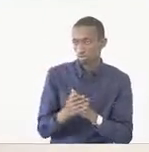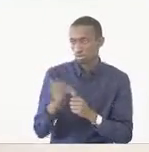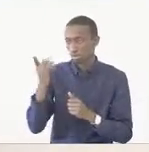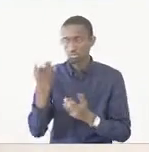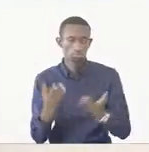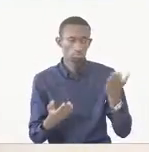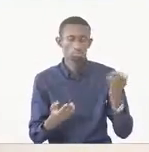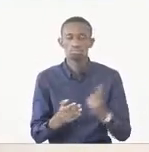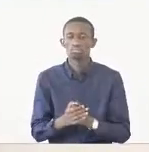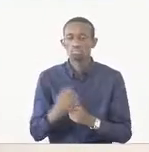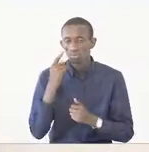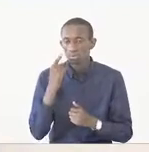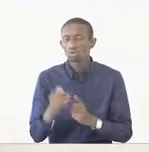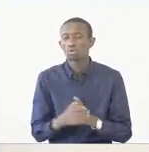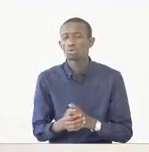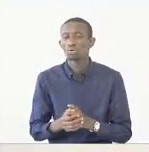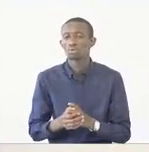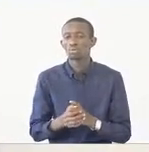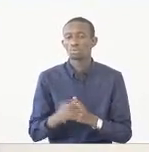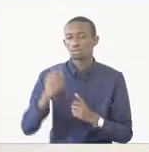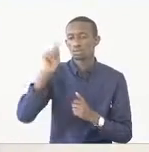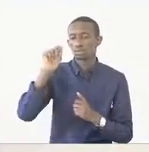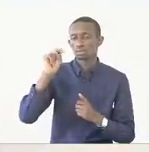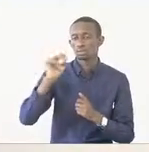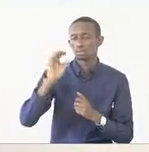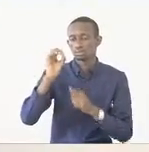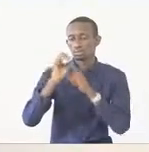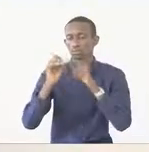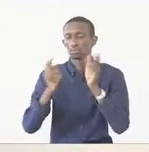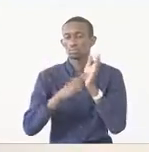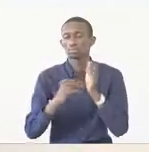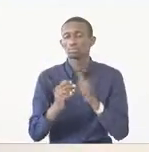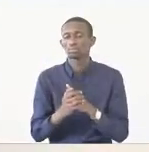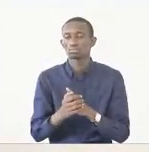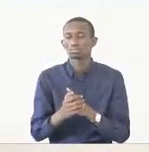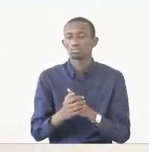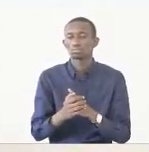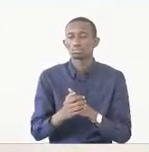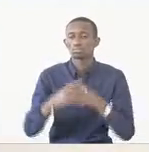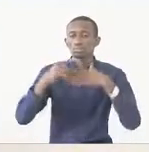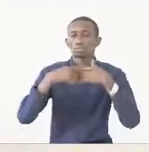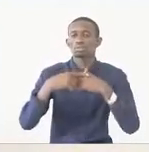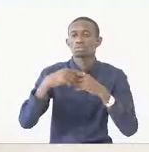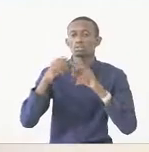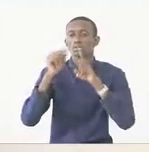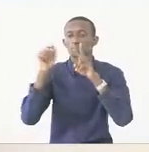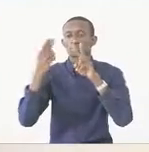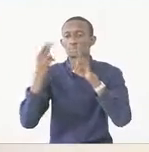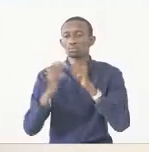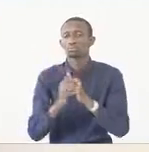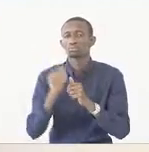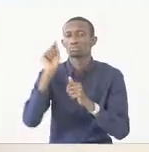also, we find tan theta, which is equal to minus square root of 2